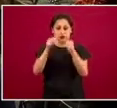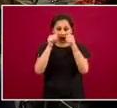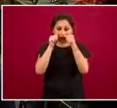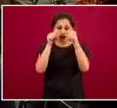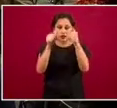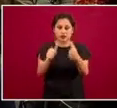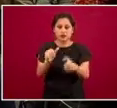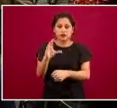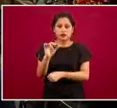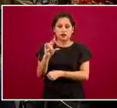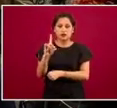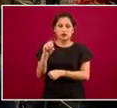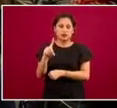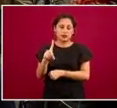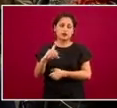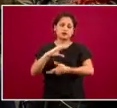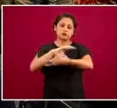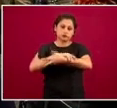for COVID-19.